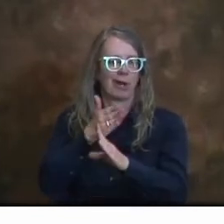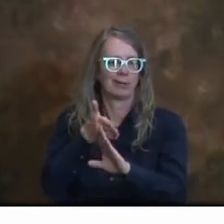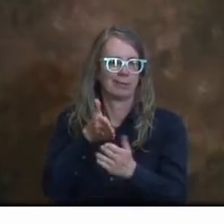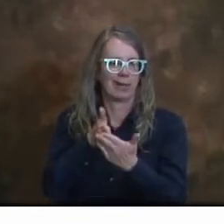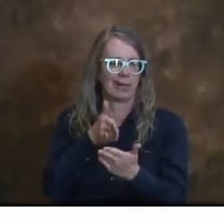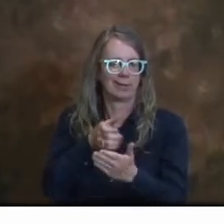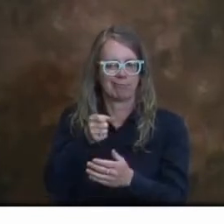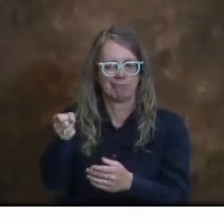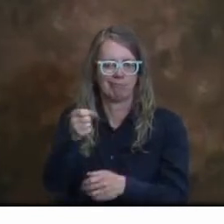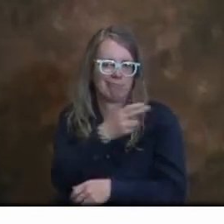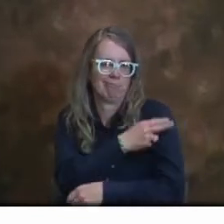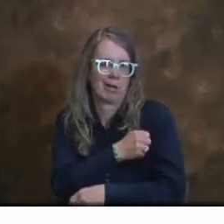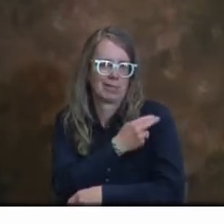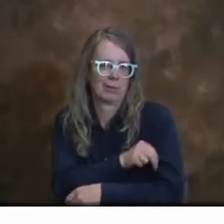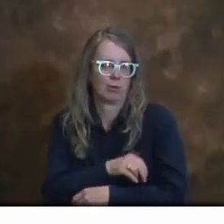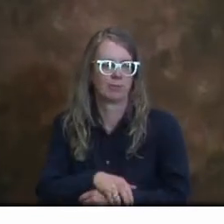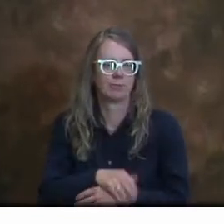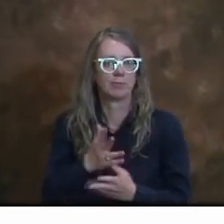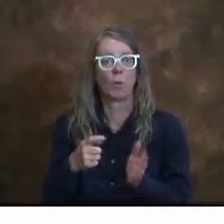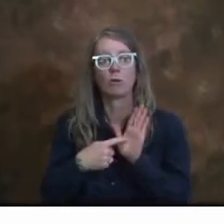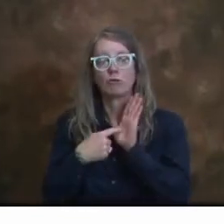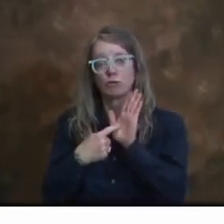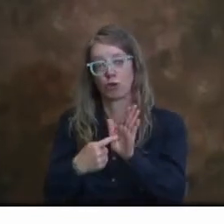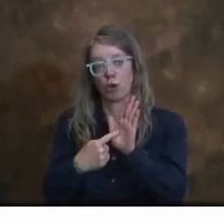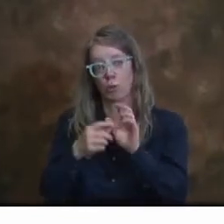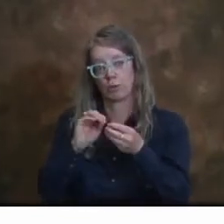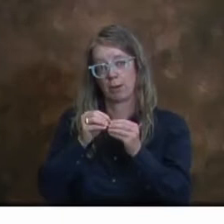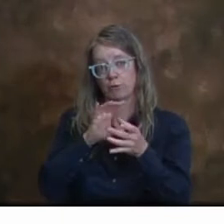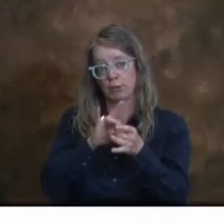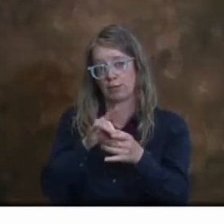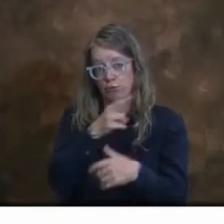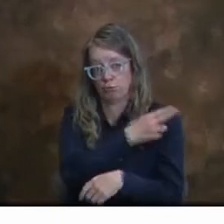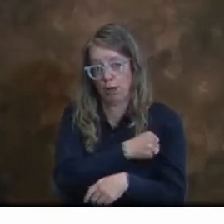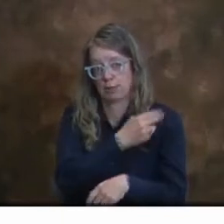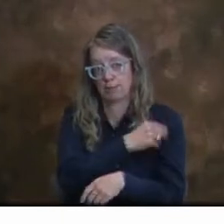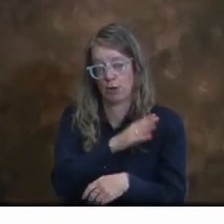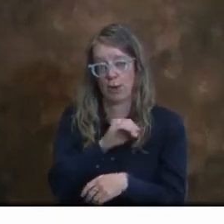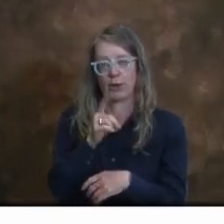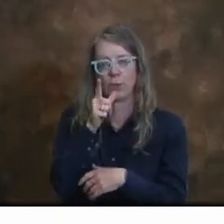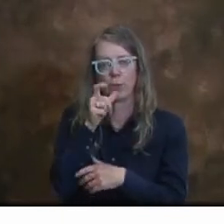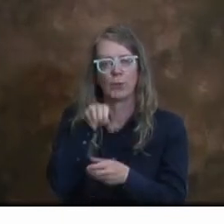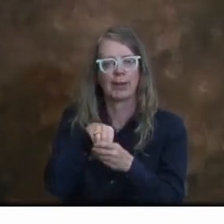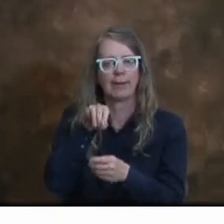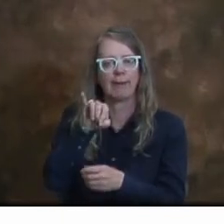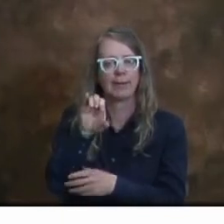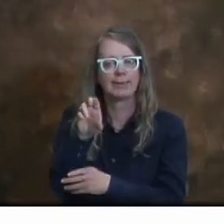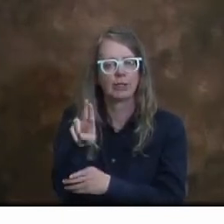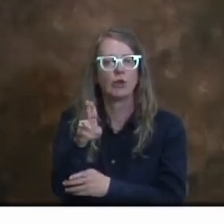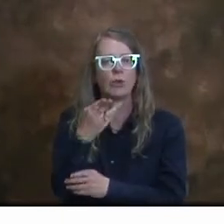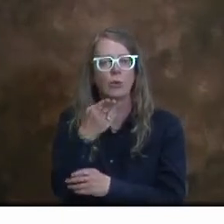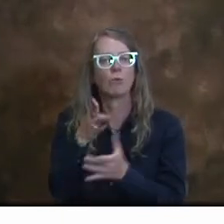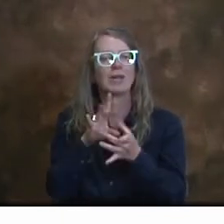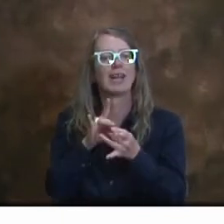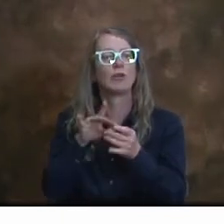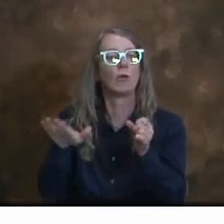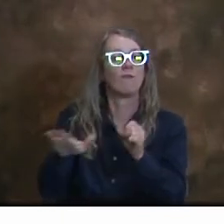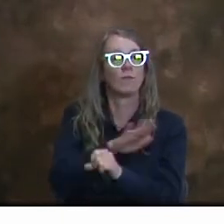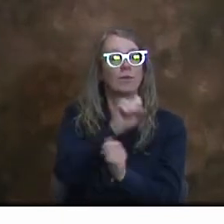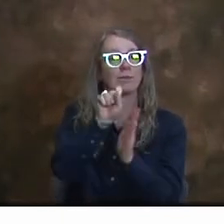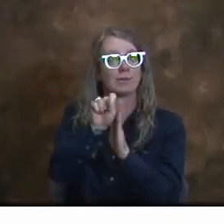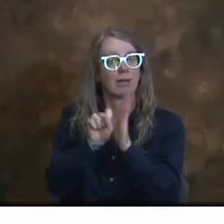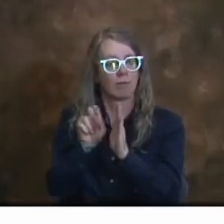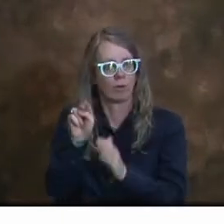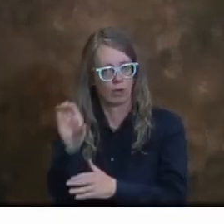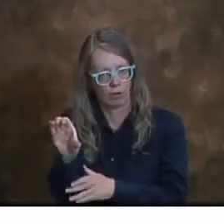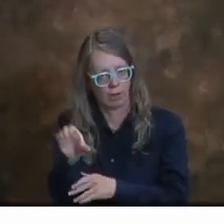I did want to share the hospitalization and ICU data that we have statewide. Vaccines